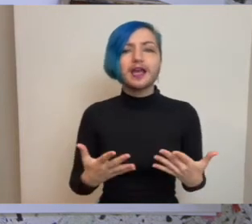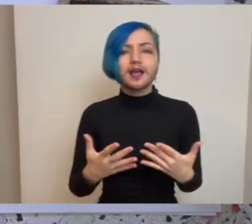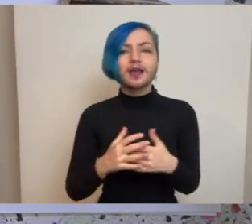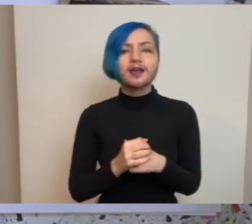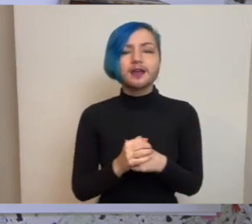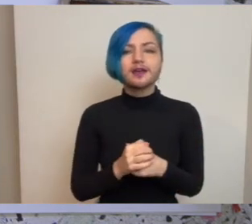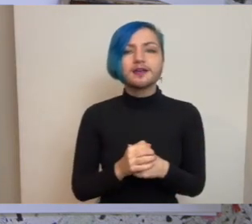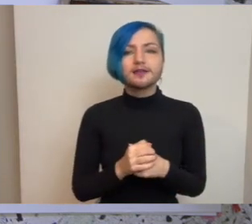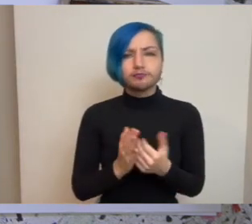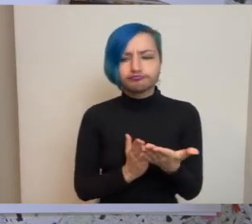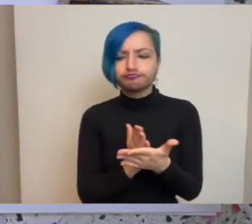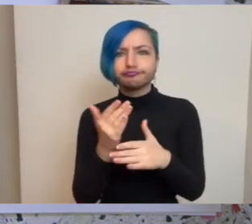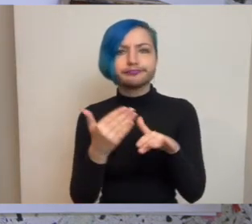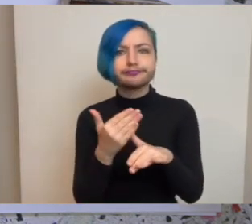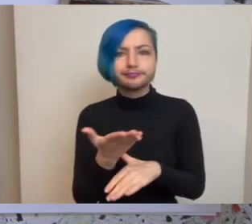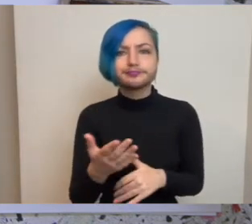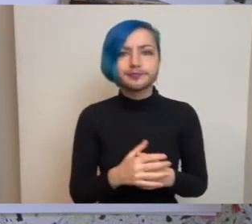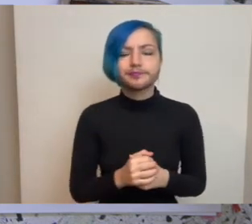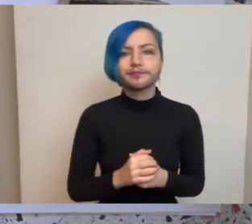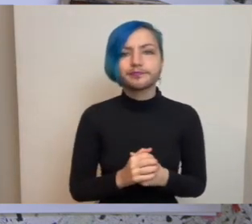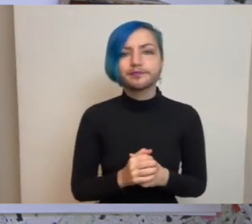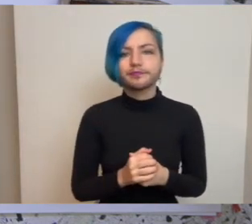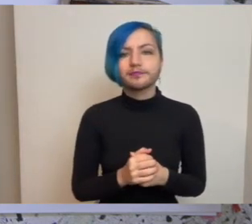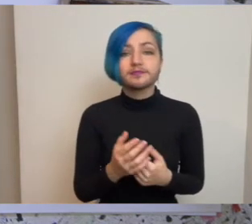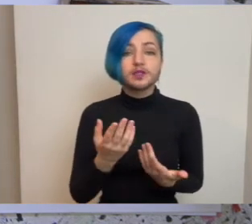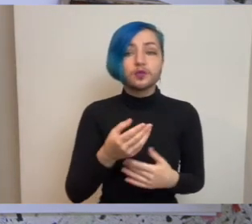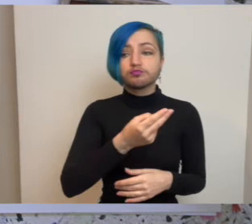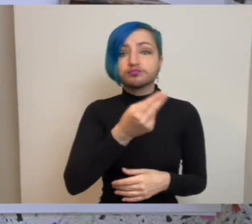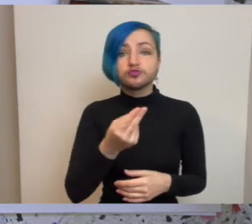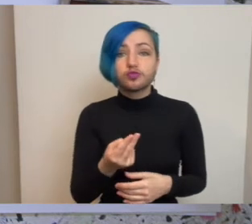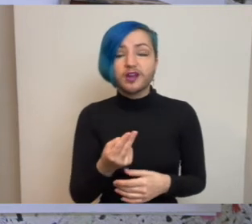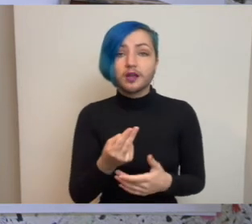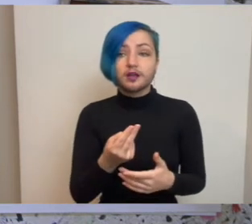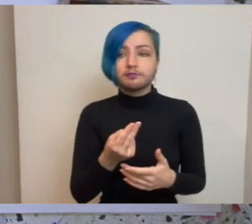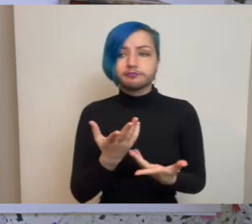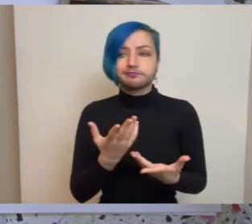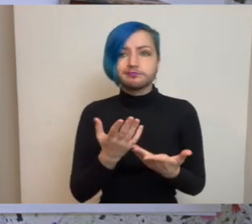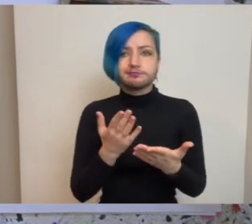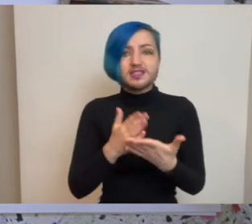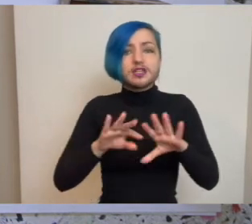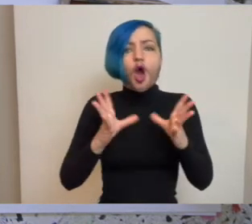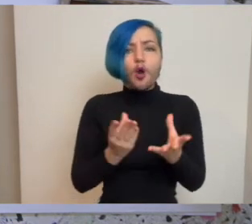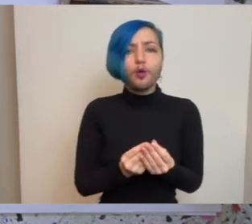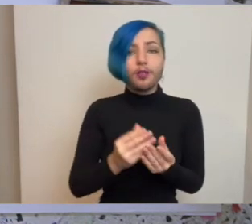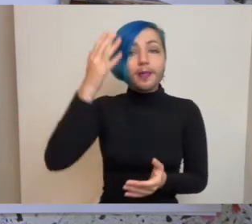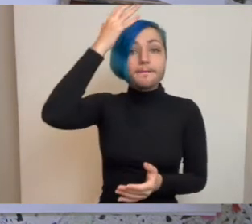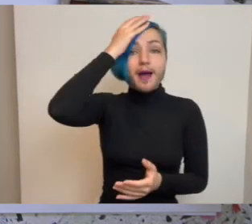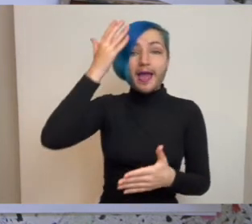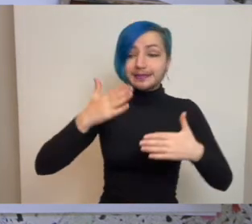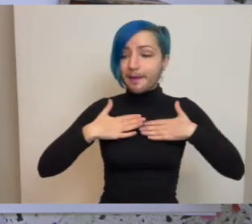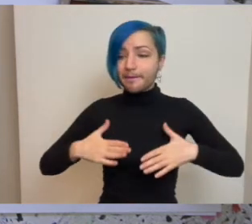when doing this exercise. Because drawing is like the whole of you. It's like your mind, it's